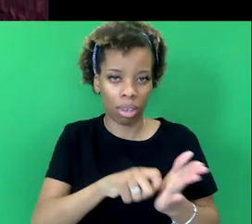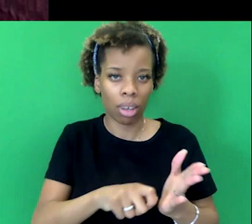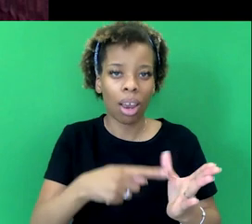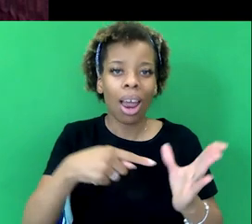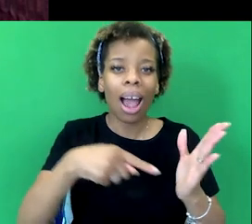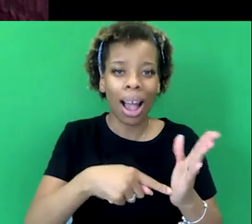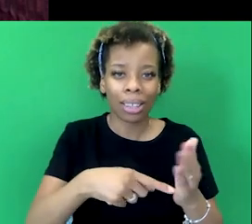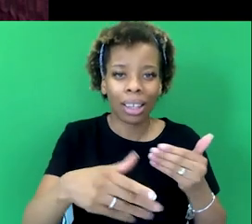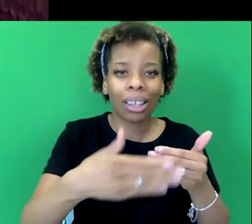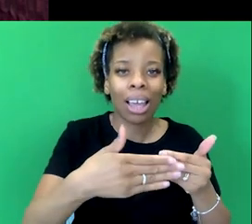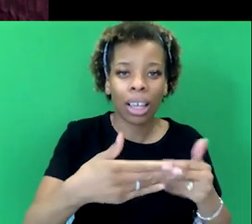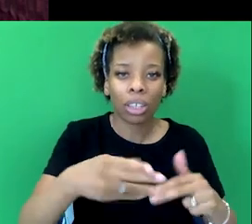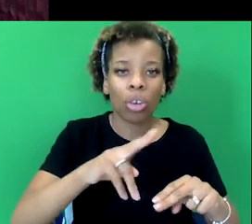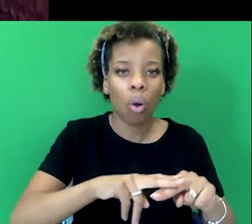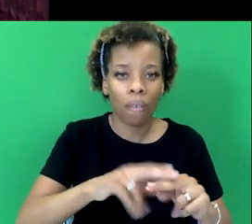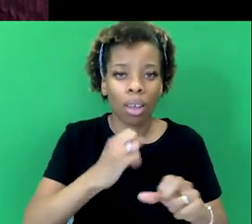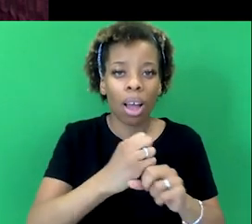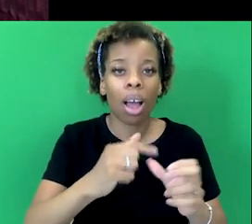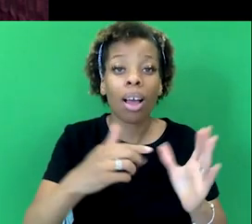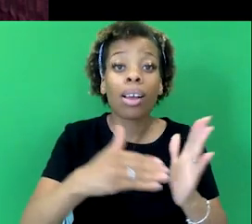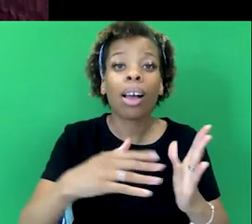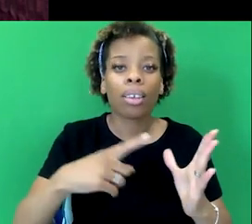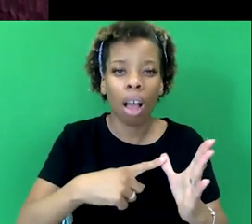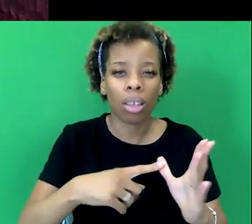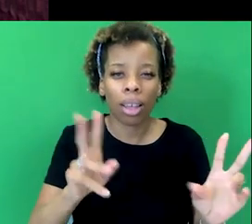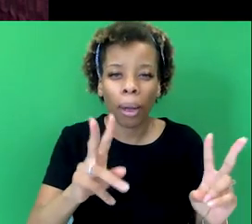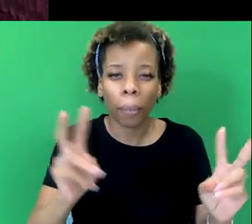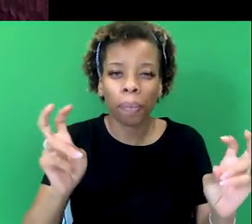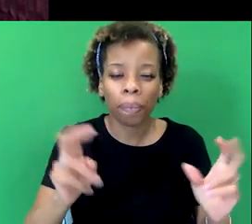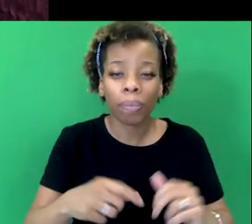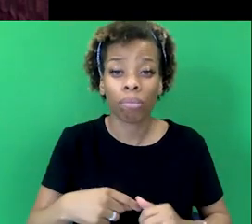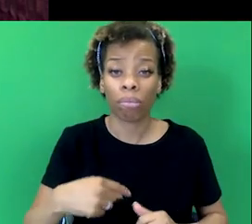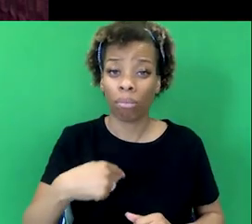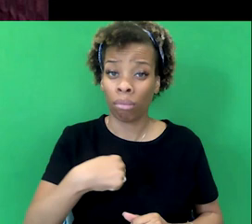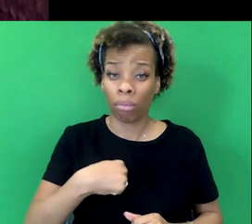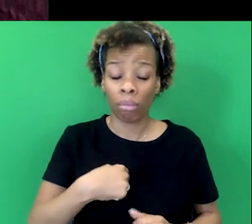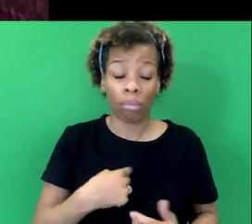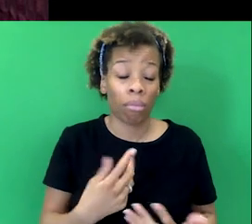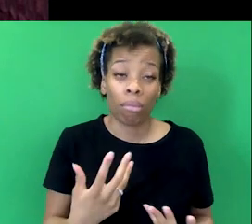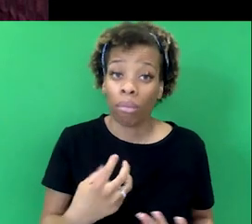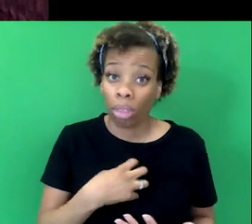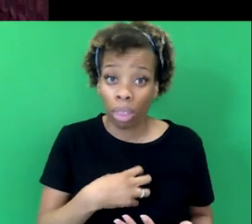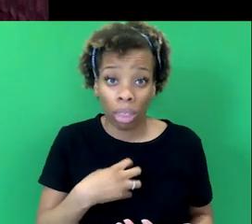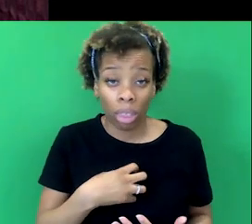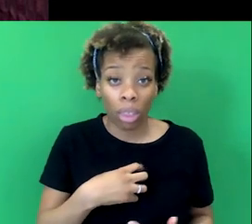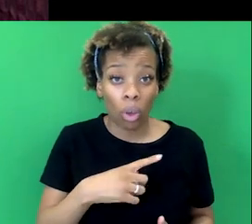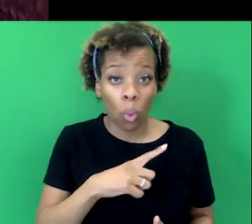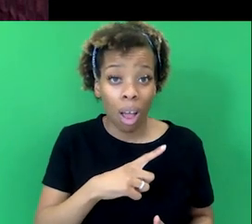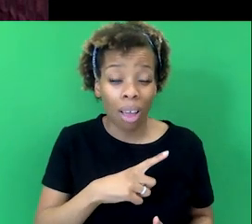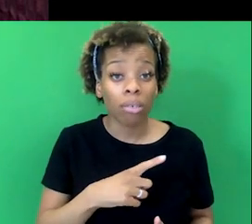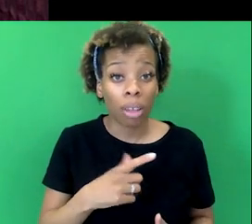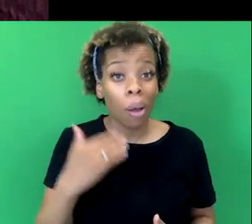very uncomfortable accessing the extremes of behaviour of black men at